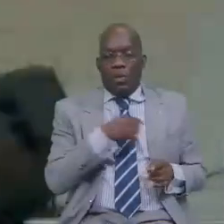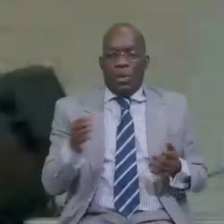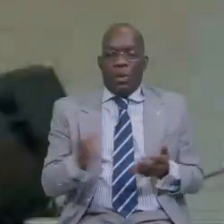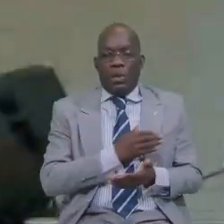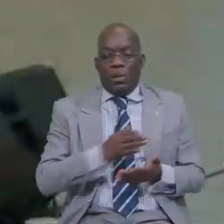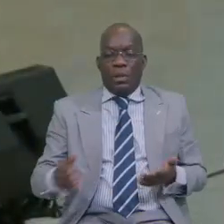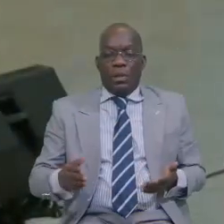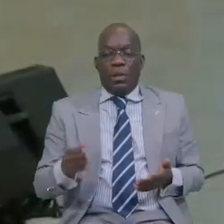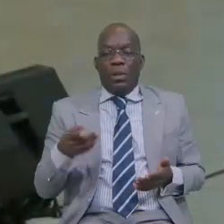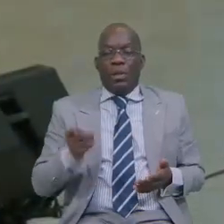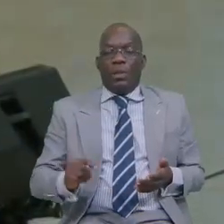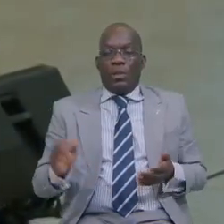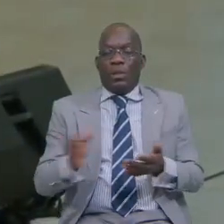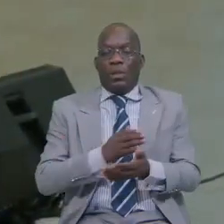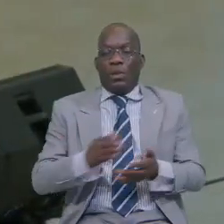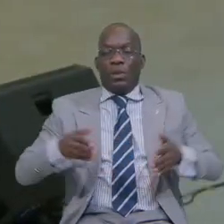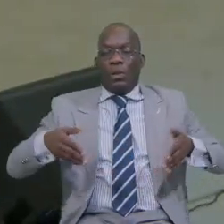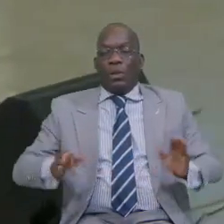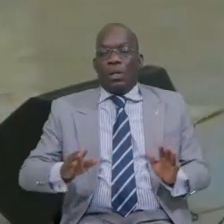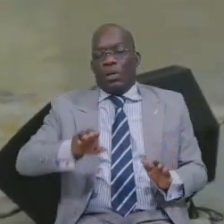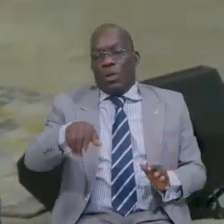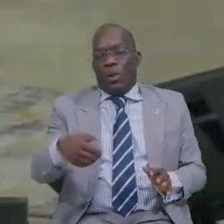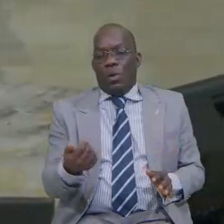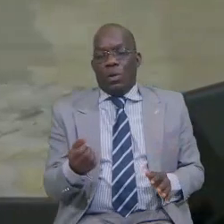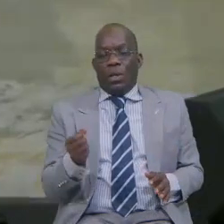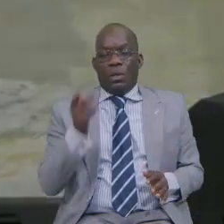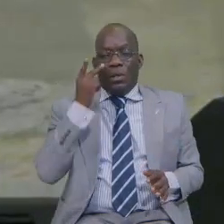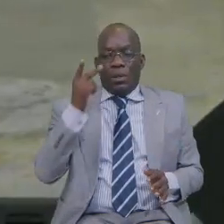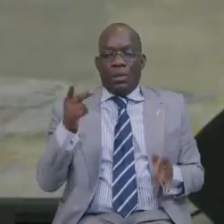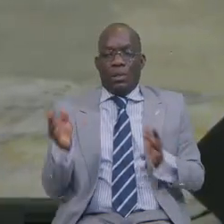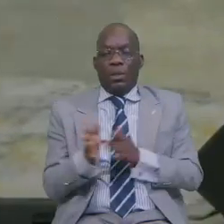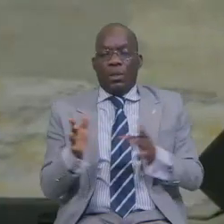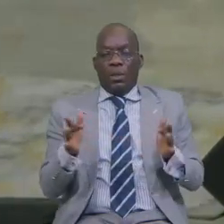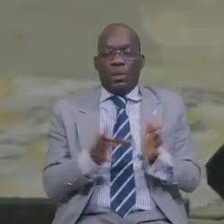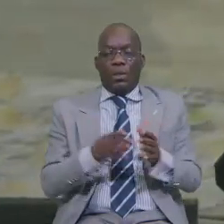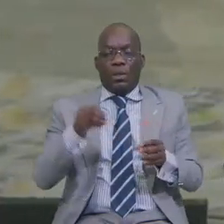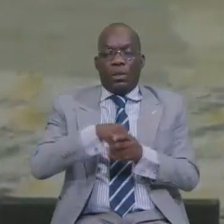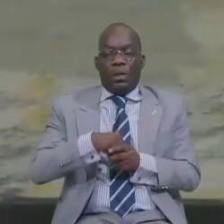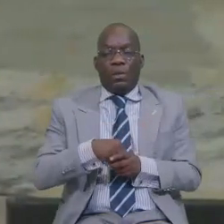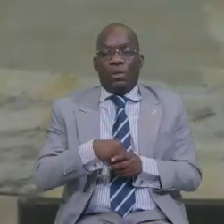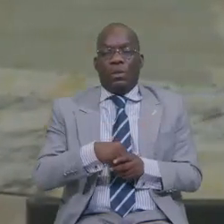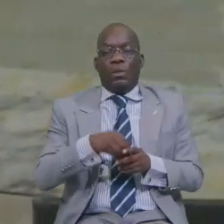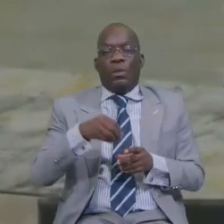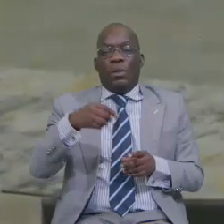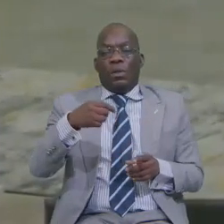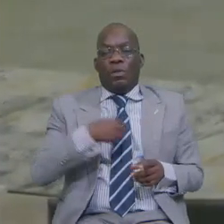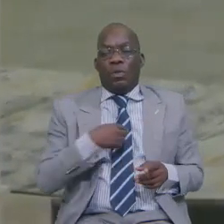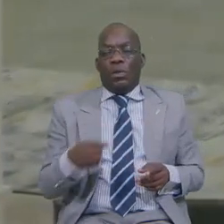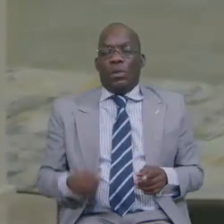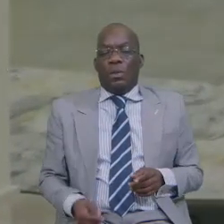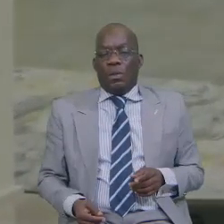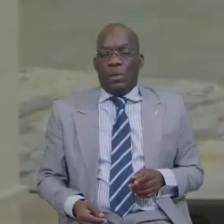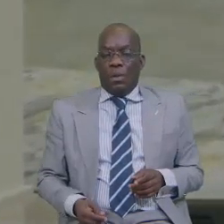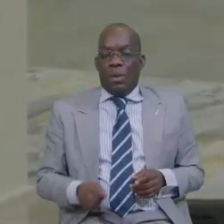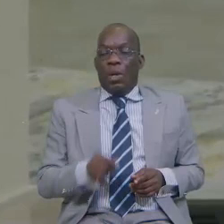let others see Jesus in me. You know, sometimes a child is walking, just a